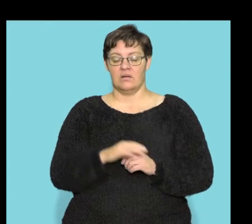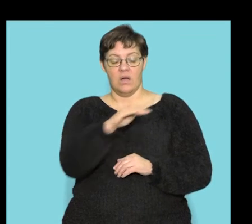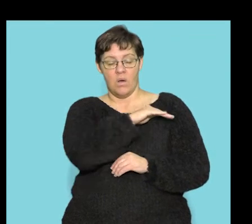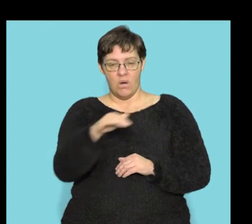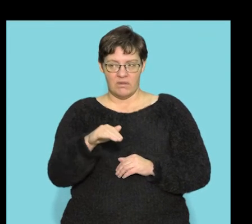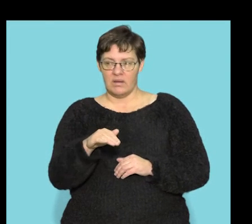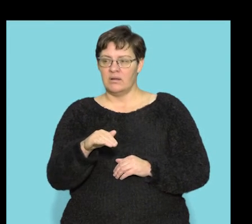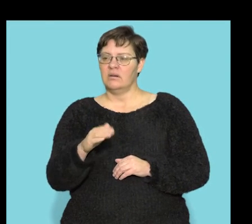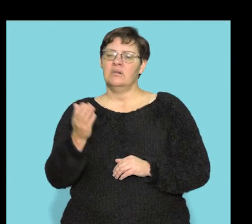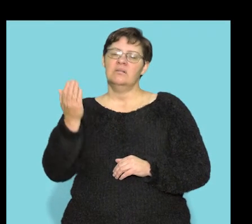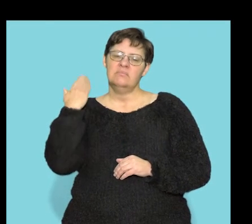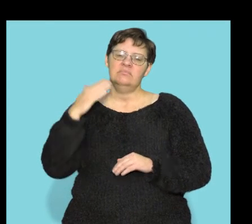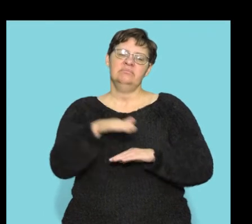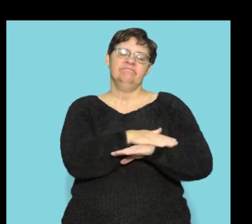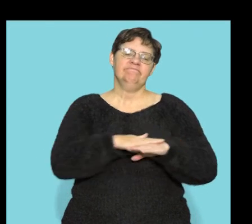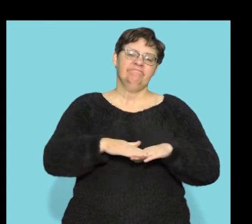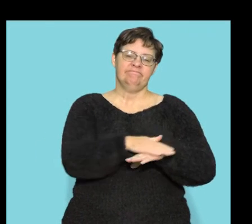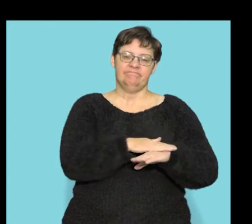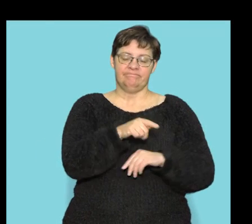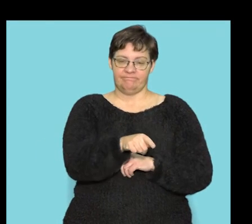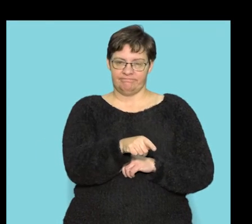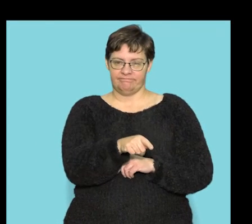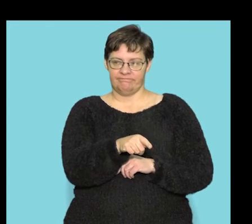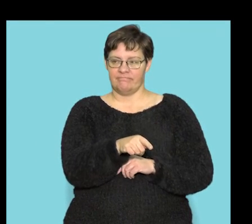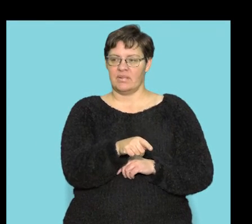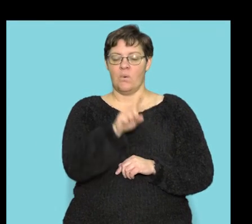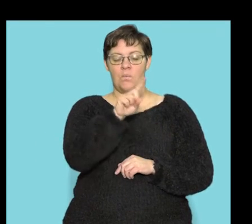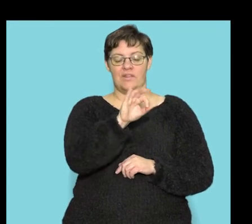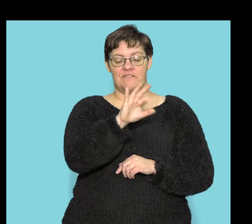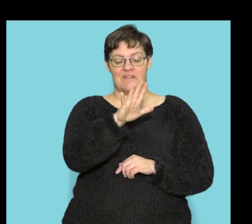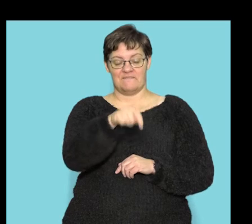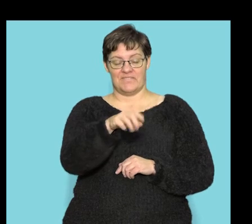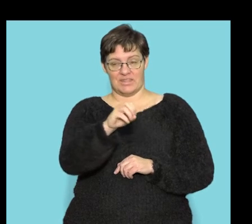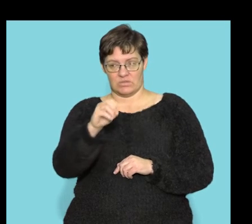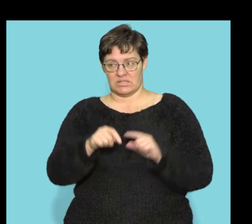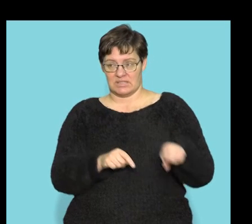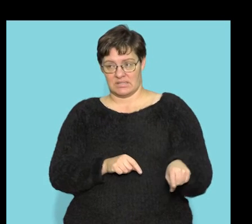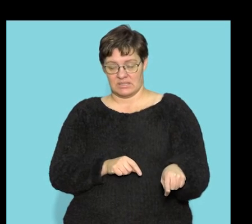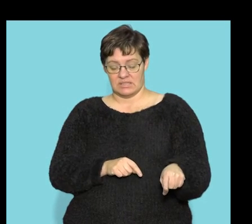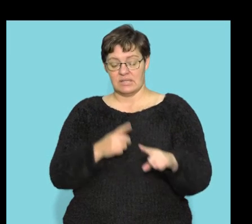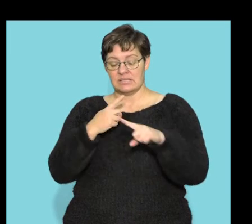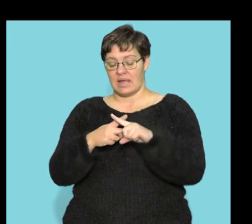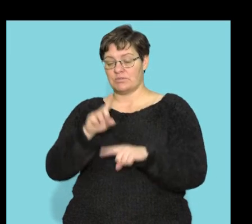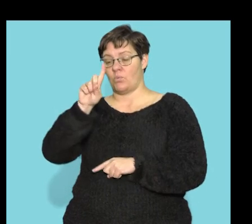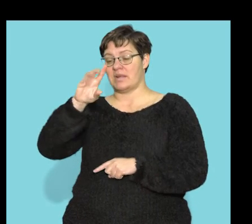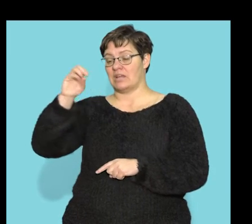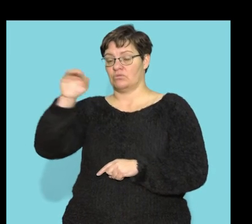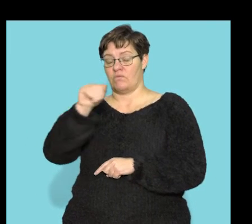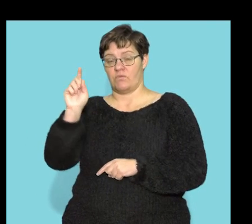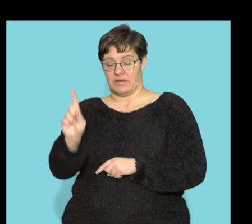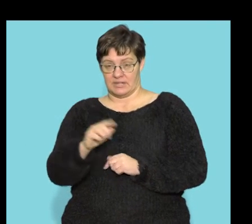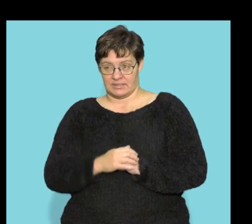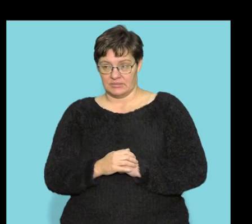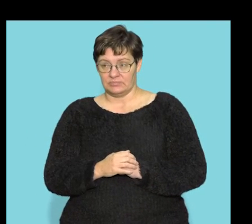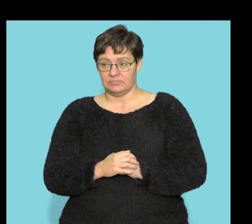over what was my base? The previous month's salary was 135,000, so over 135,000,